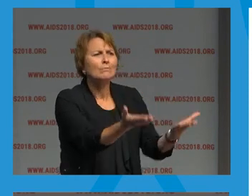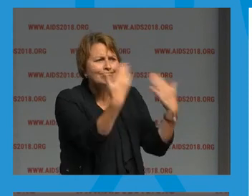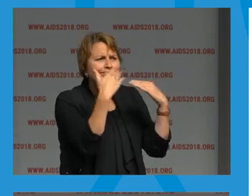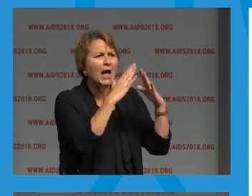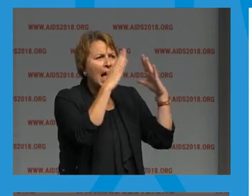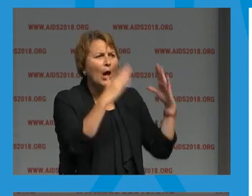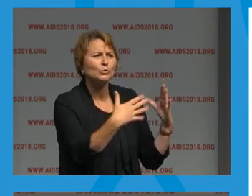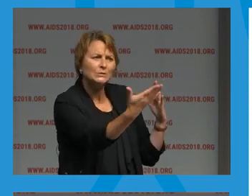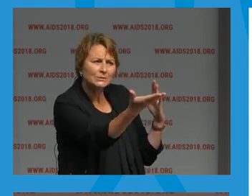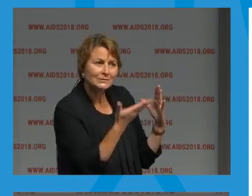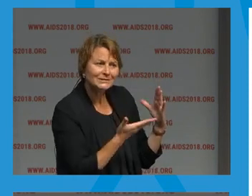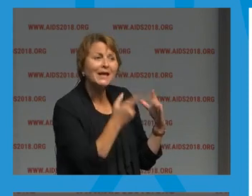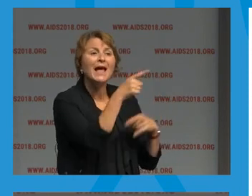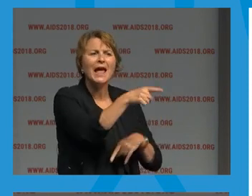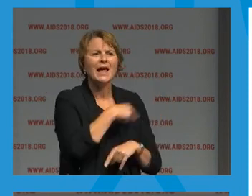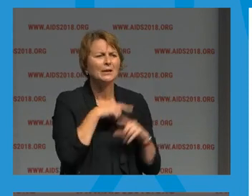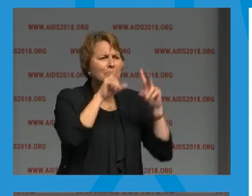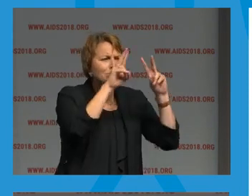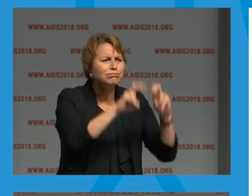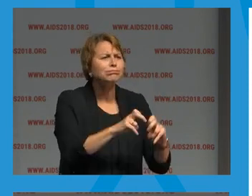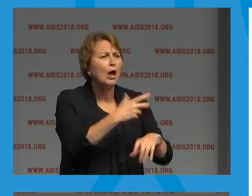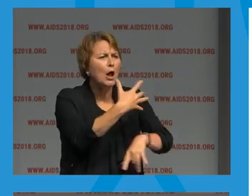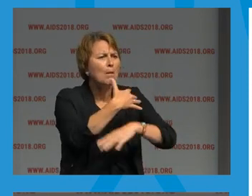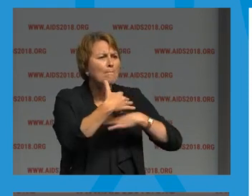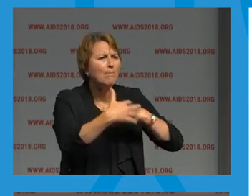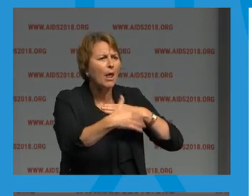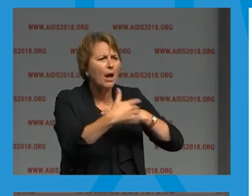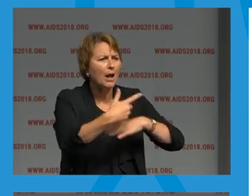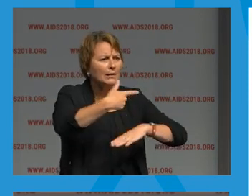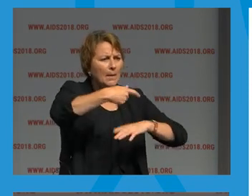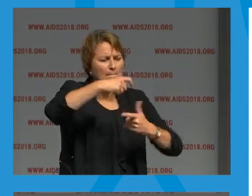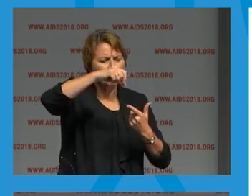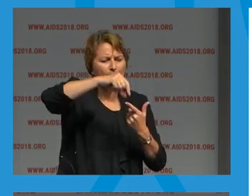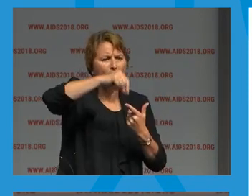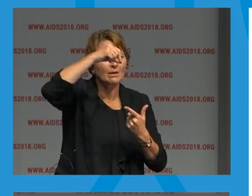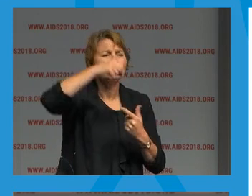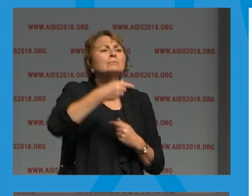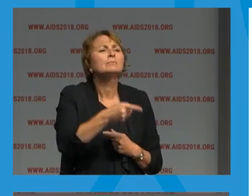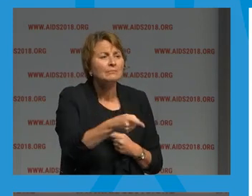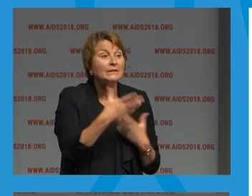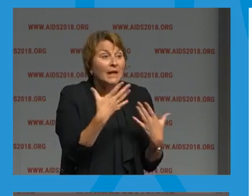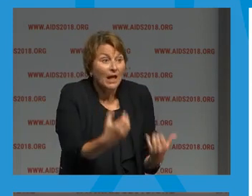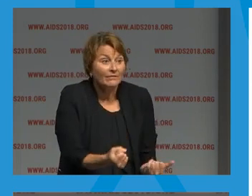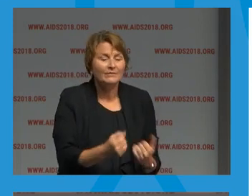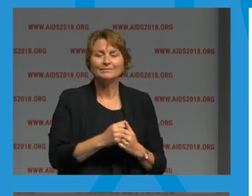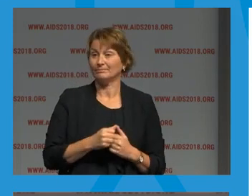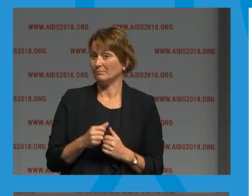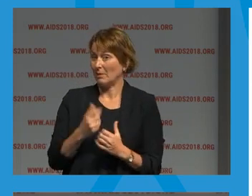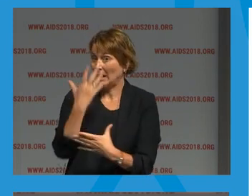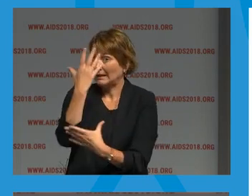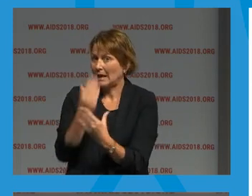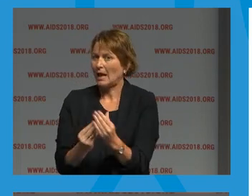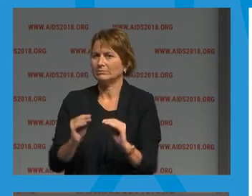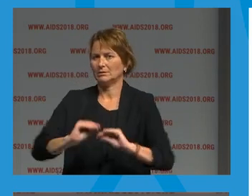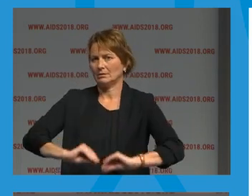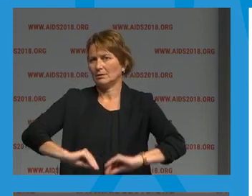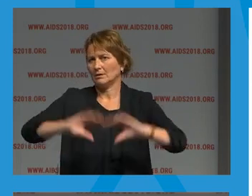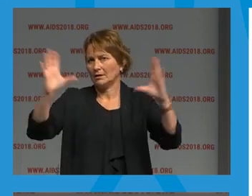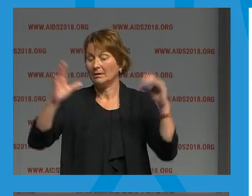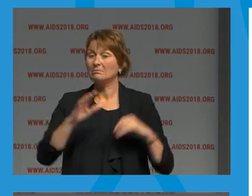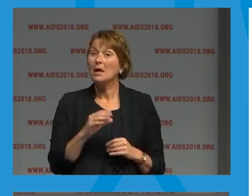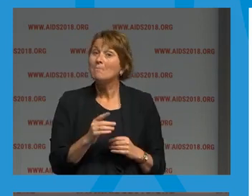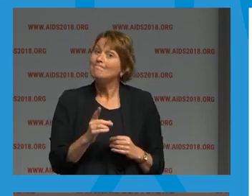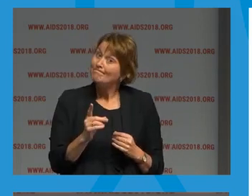to do these surveys and draw their blood. But you can see where the gaps are. Interestingly enough, there's a lot of children that have not